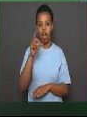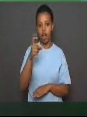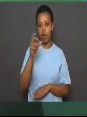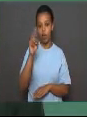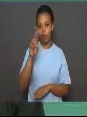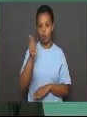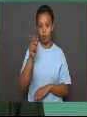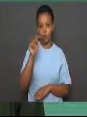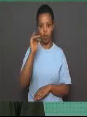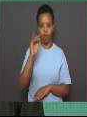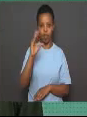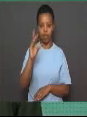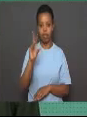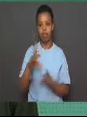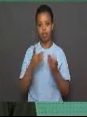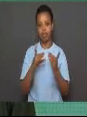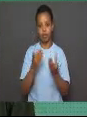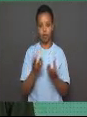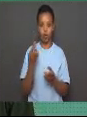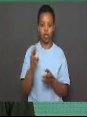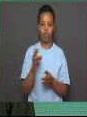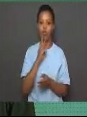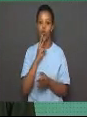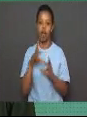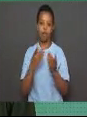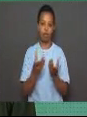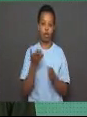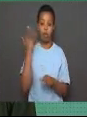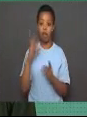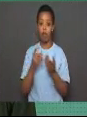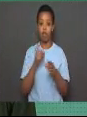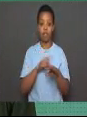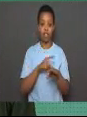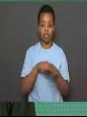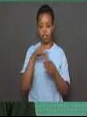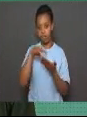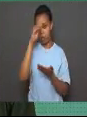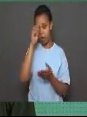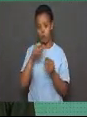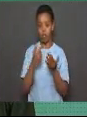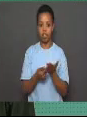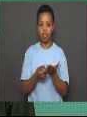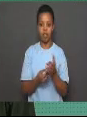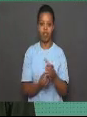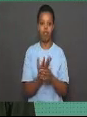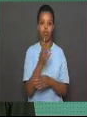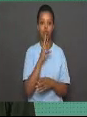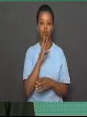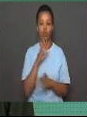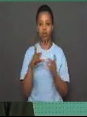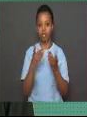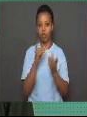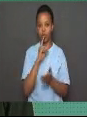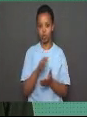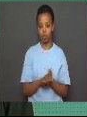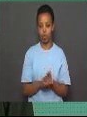biomes. In our last lesson, we learned about freshwater biomes.